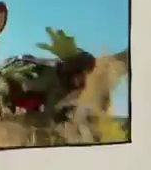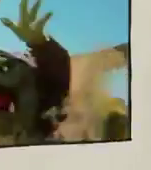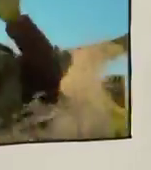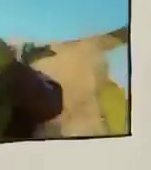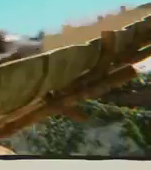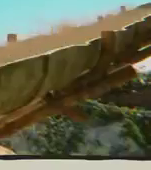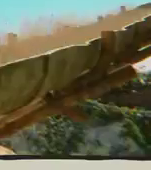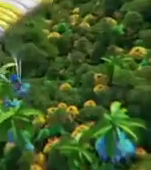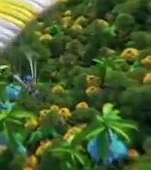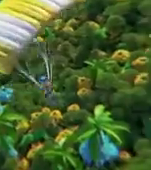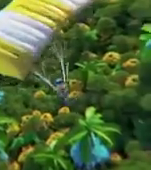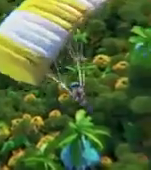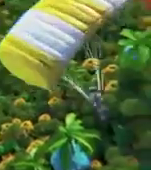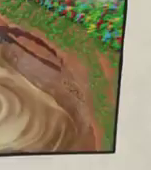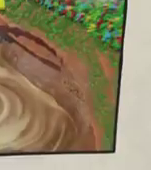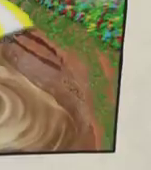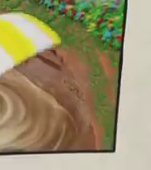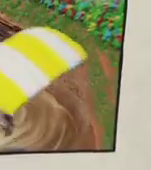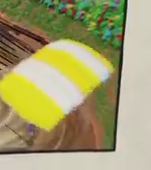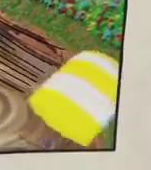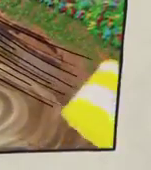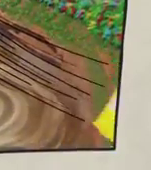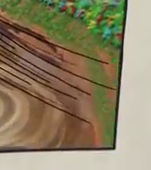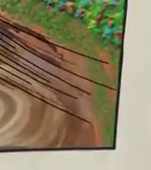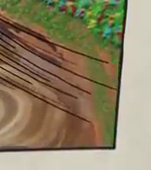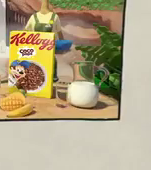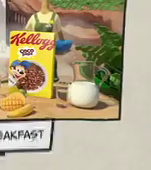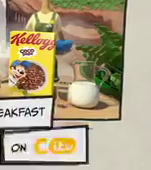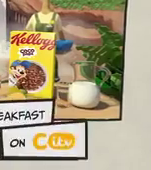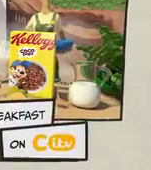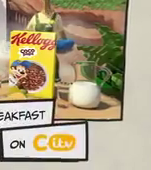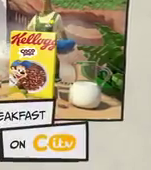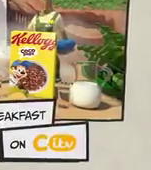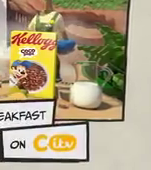Hands off those Cocoa Pops, Croc! Cocoa Pops Original sponsors breakfast on CITV.